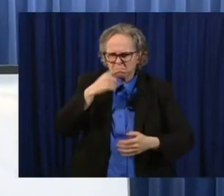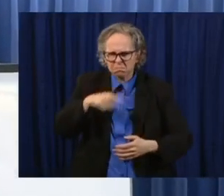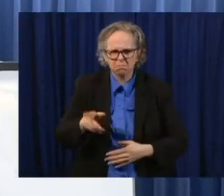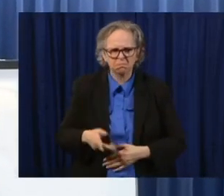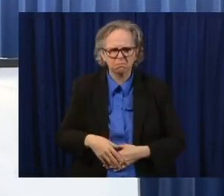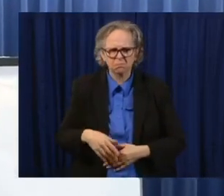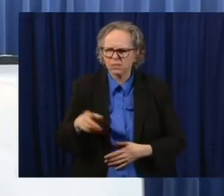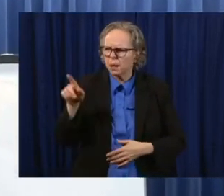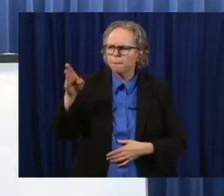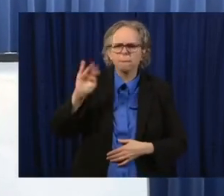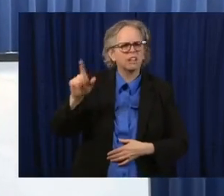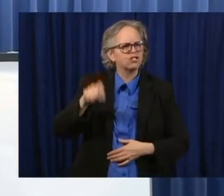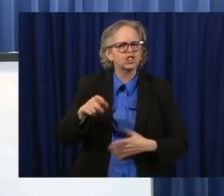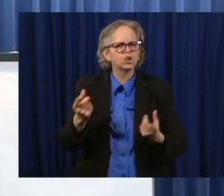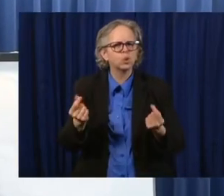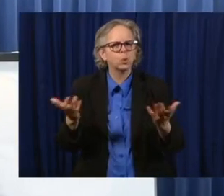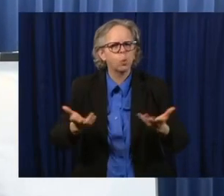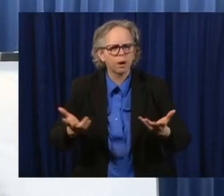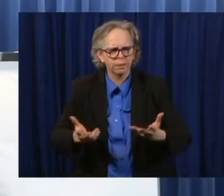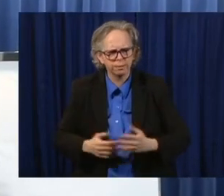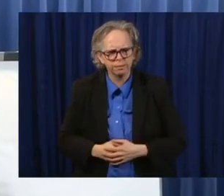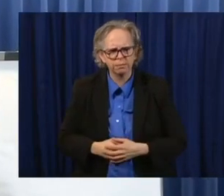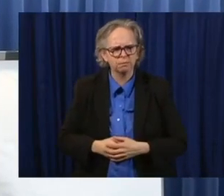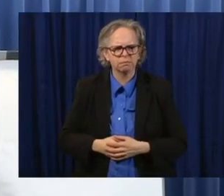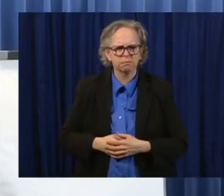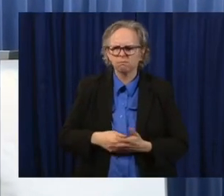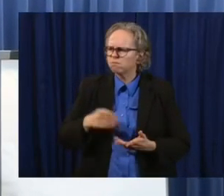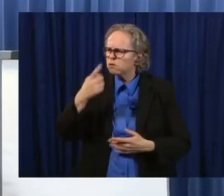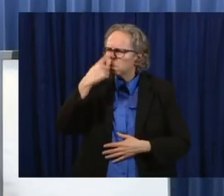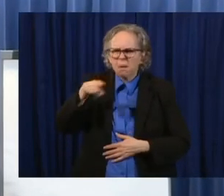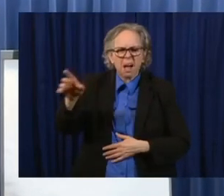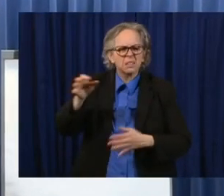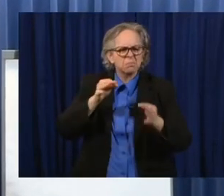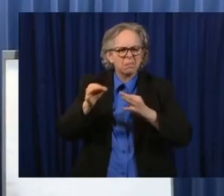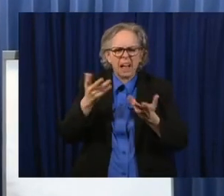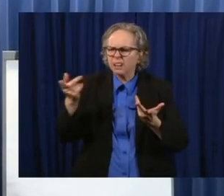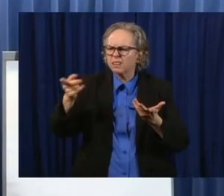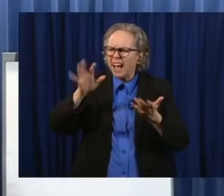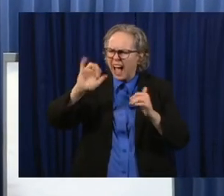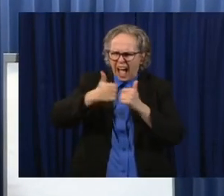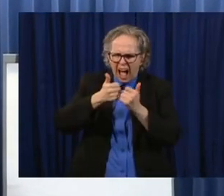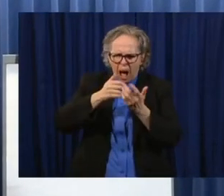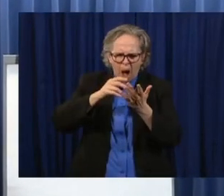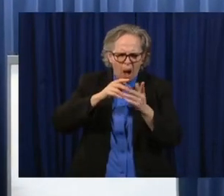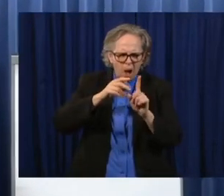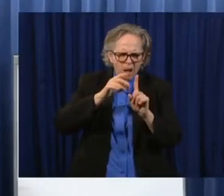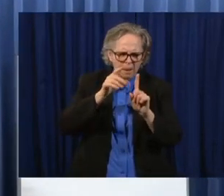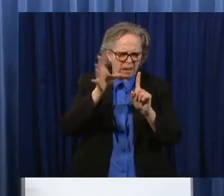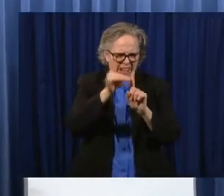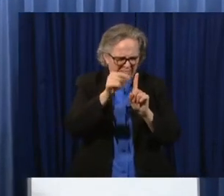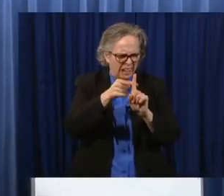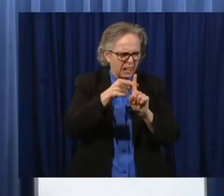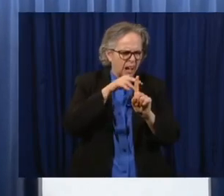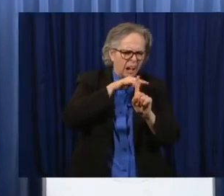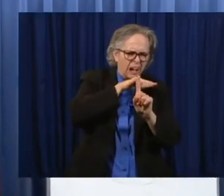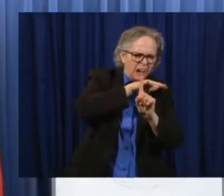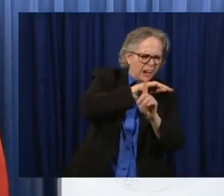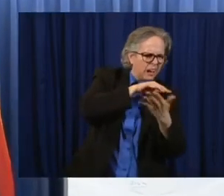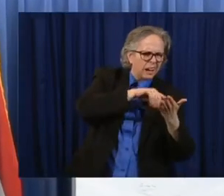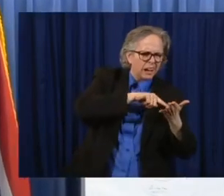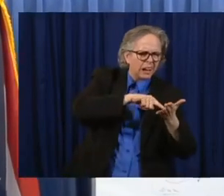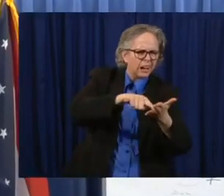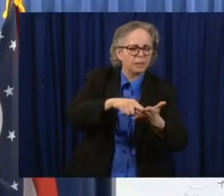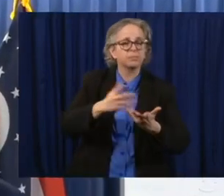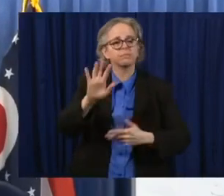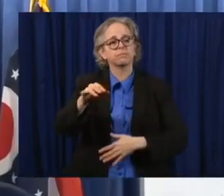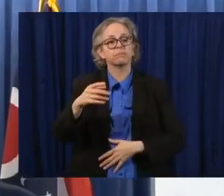do, and then we'll get into how the tracing system actually works. So let's say Bill's